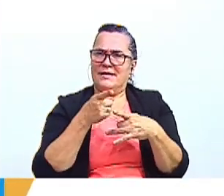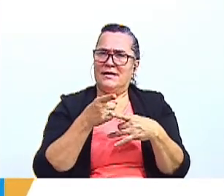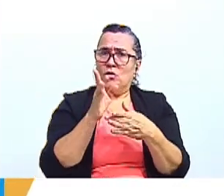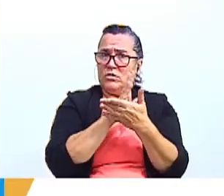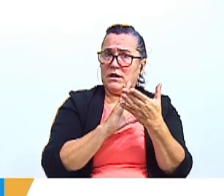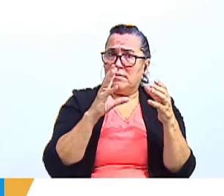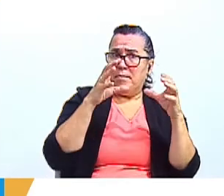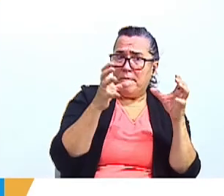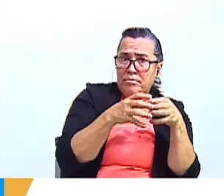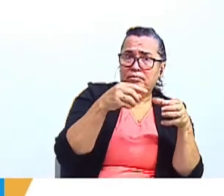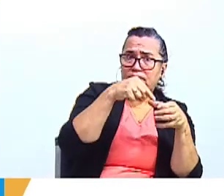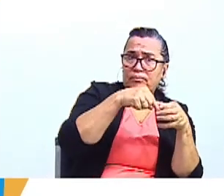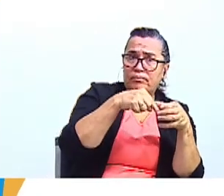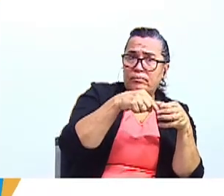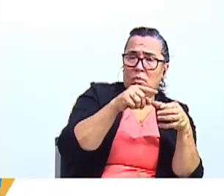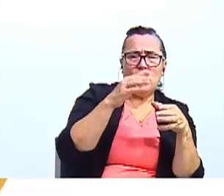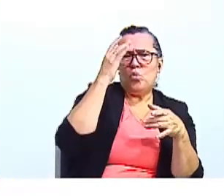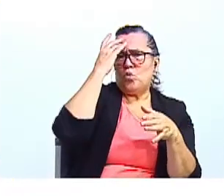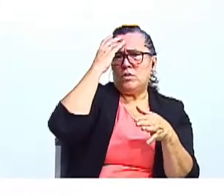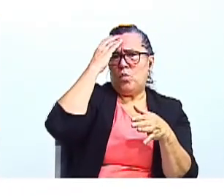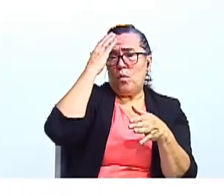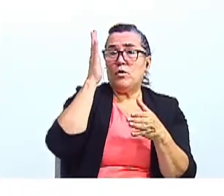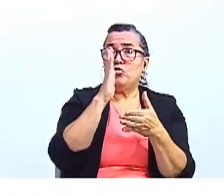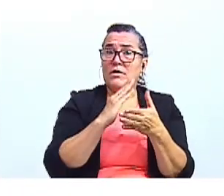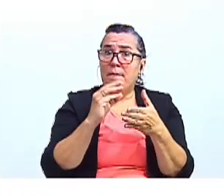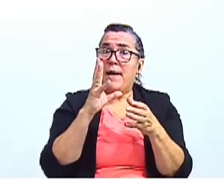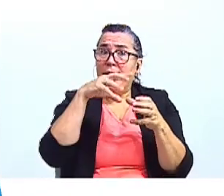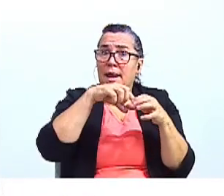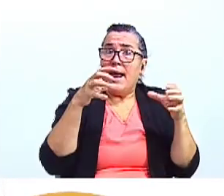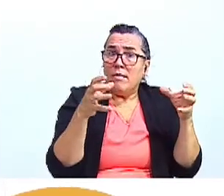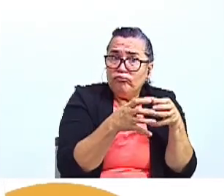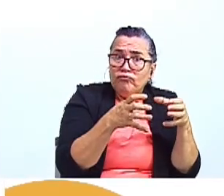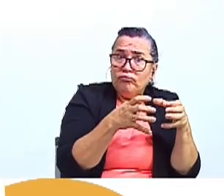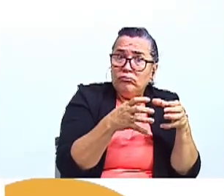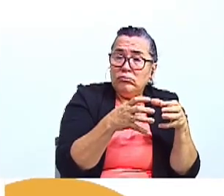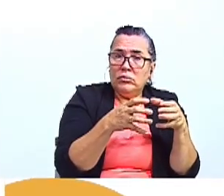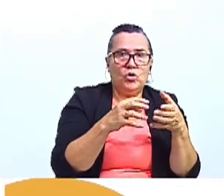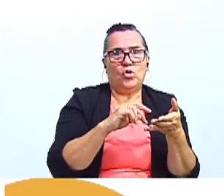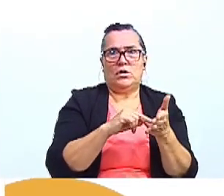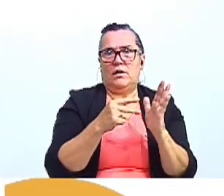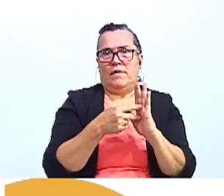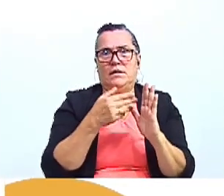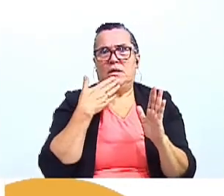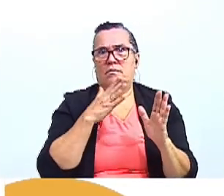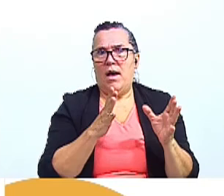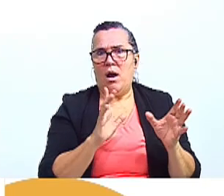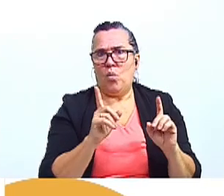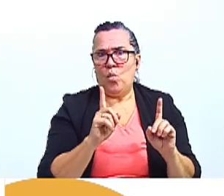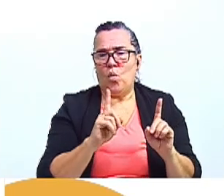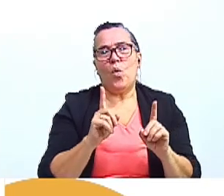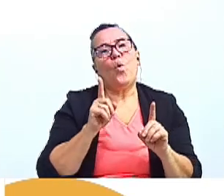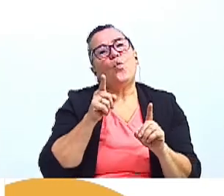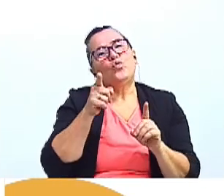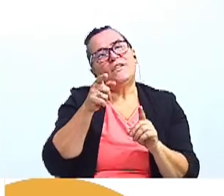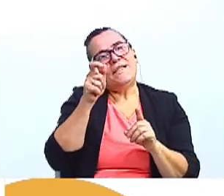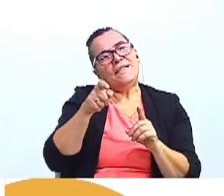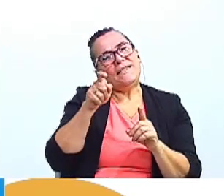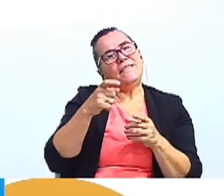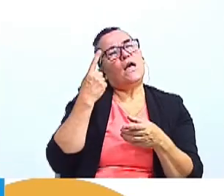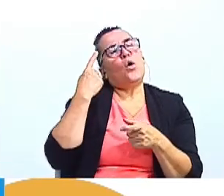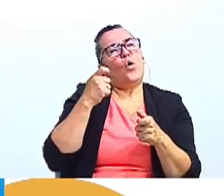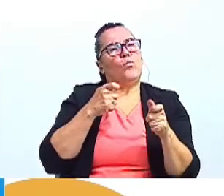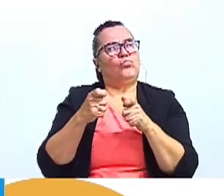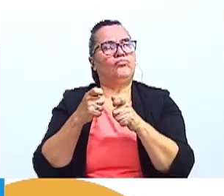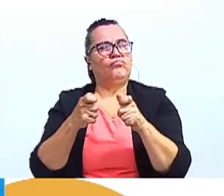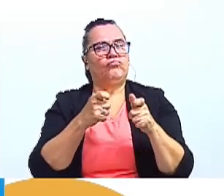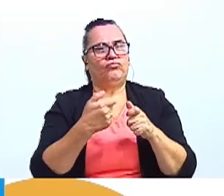clique? Don't worry, because if you are part of a clique, it doesn't have to be bad. You just need to know how to handle that,